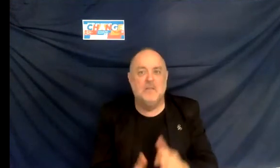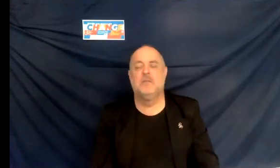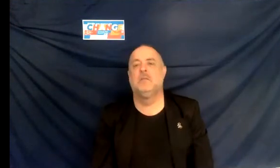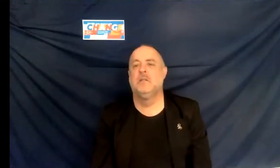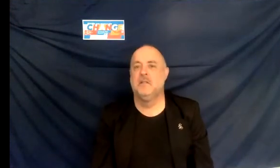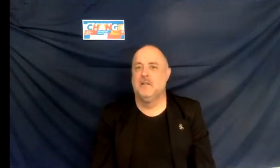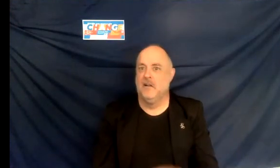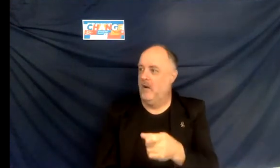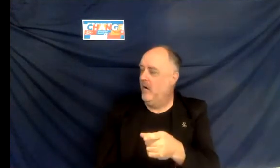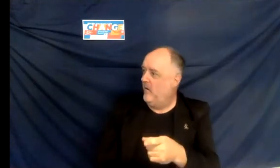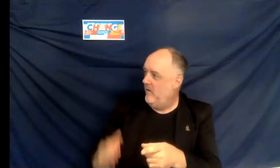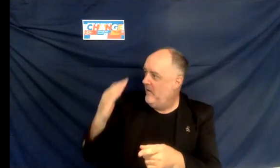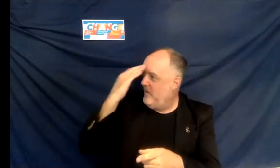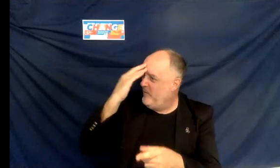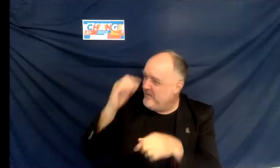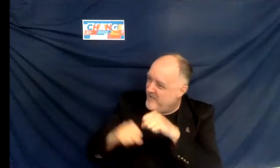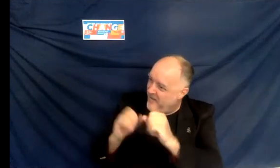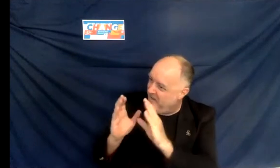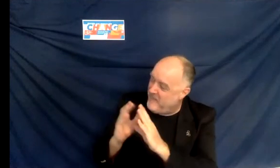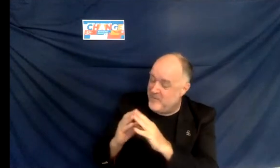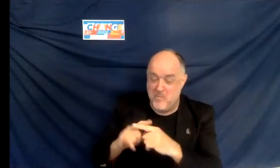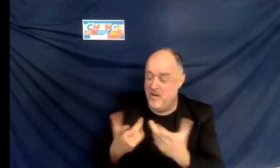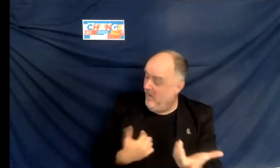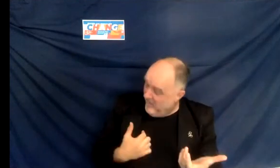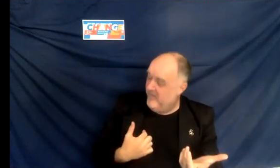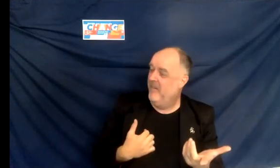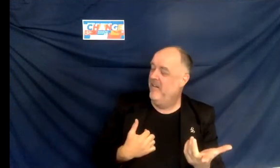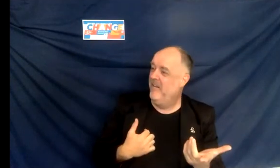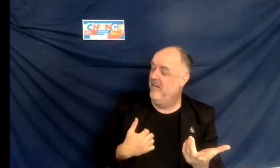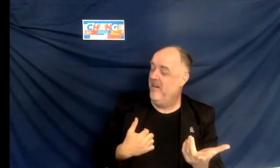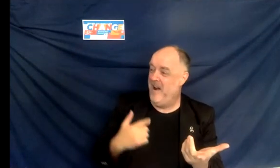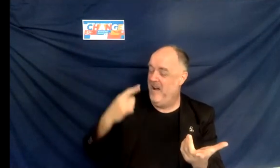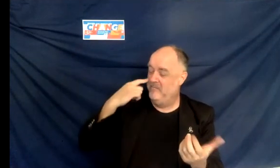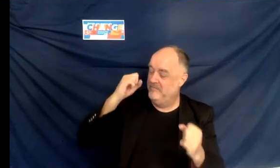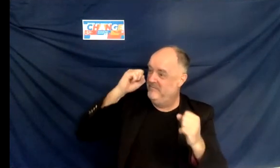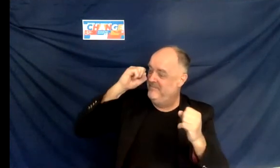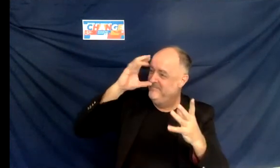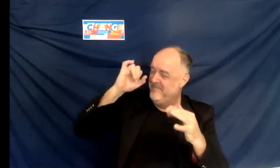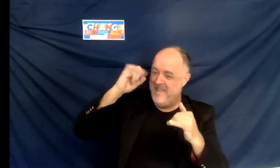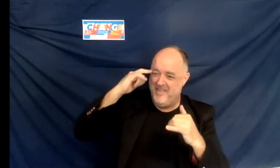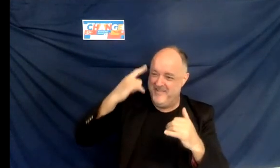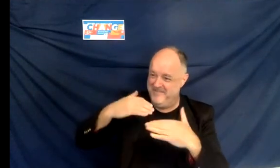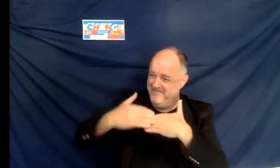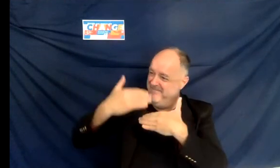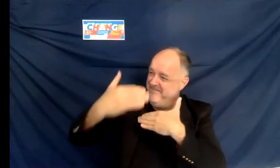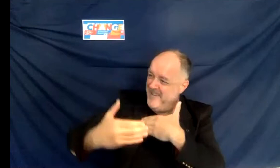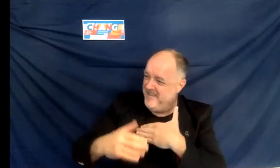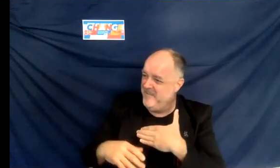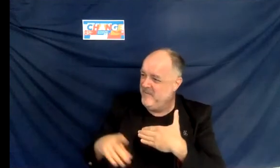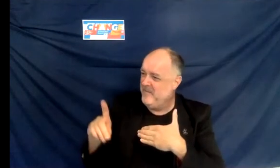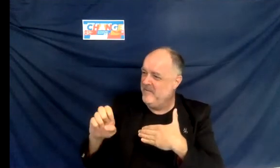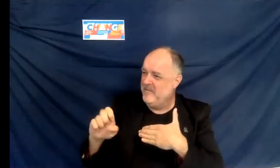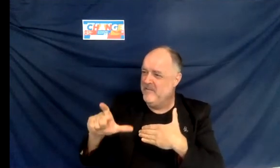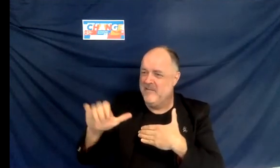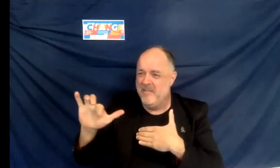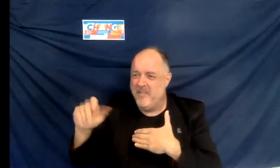paradoxically, I know this is a cycling conference, but I think at least for us, what we notice is the big thing next for Delft is that they're actually